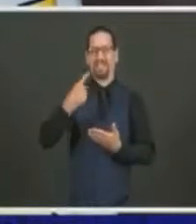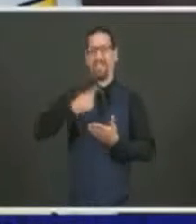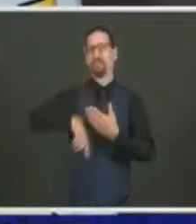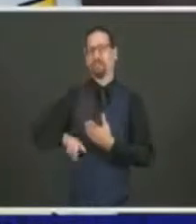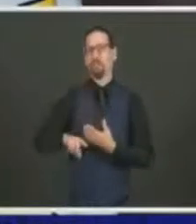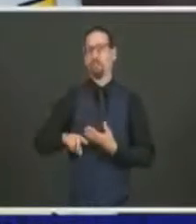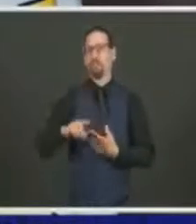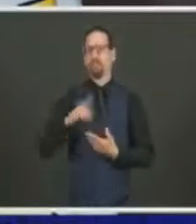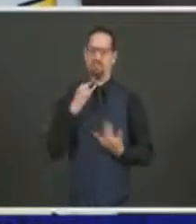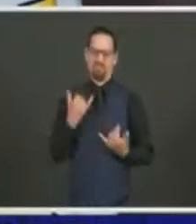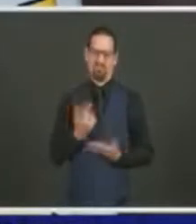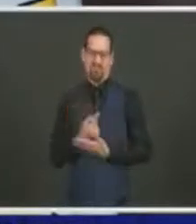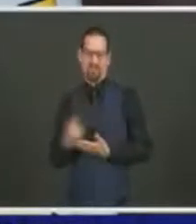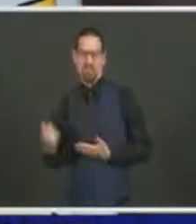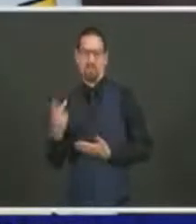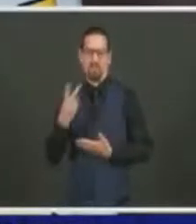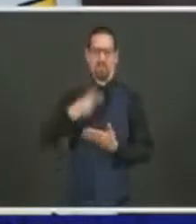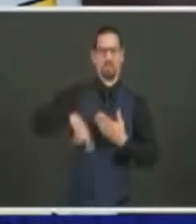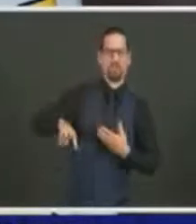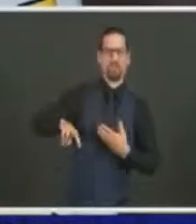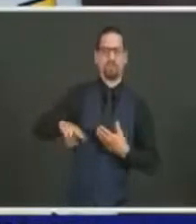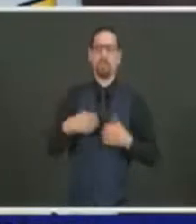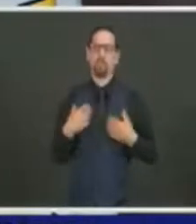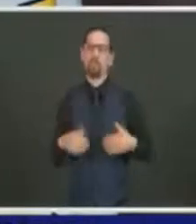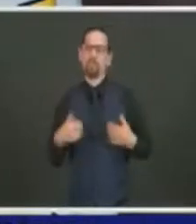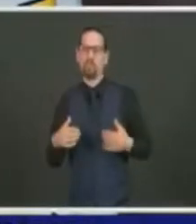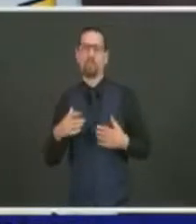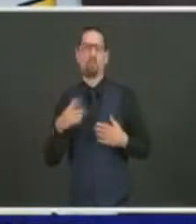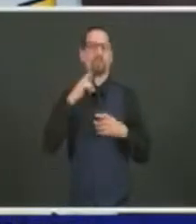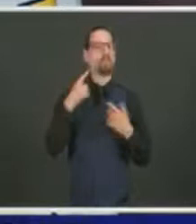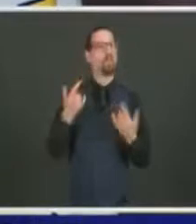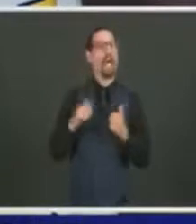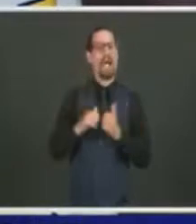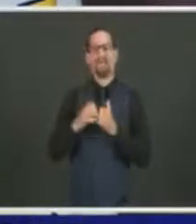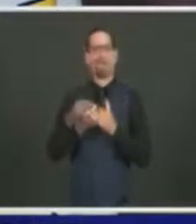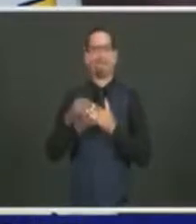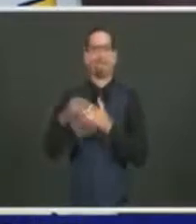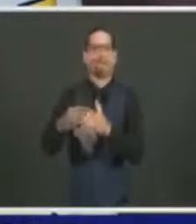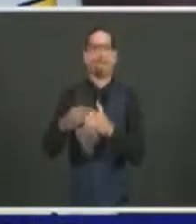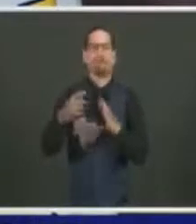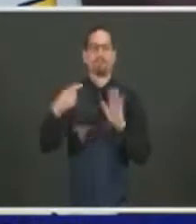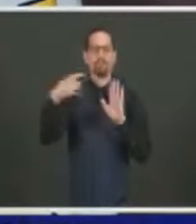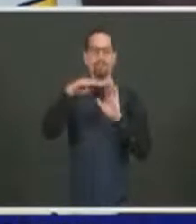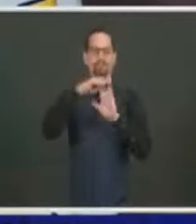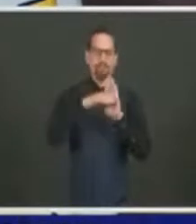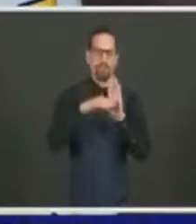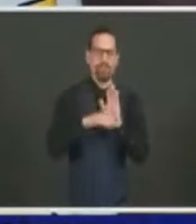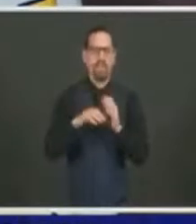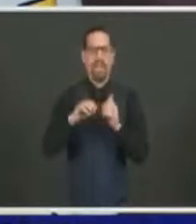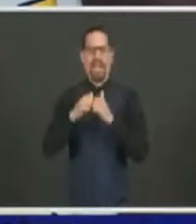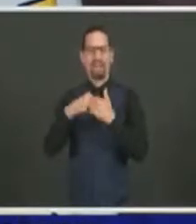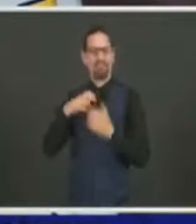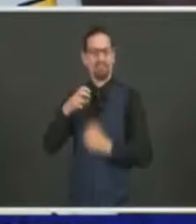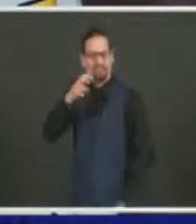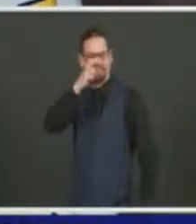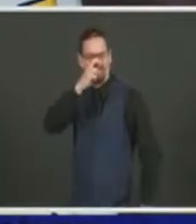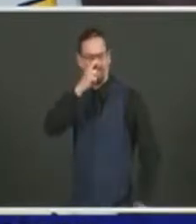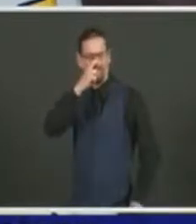more guidance on how we're going to be approaching enforcement, compliance, and